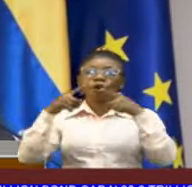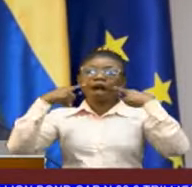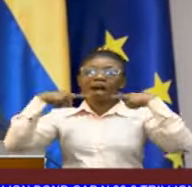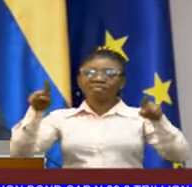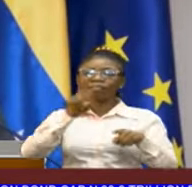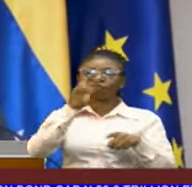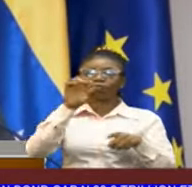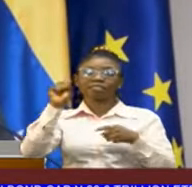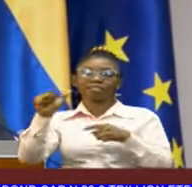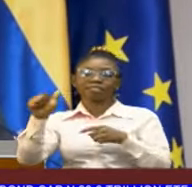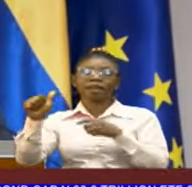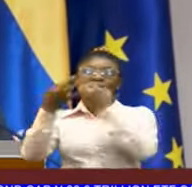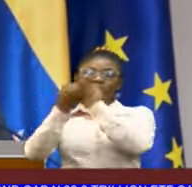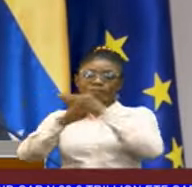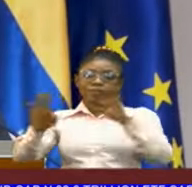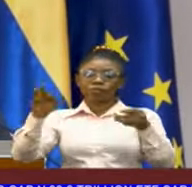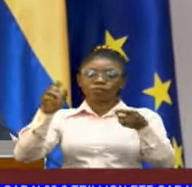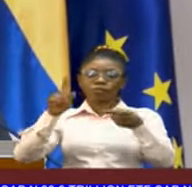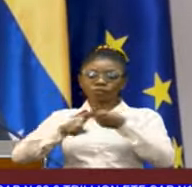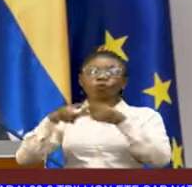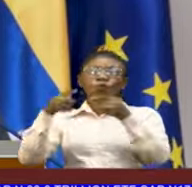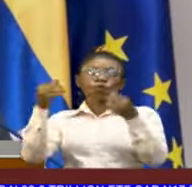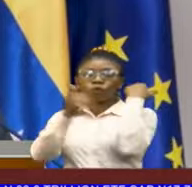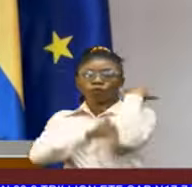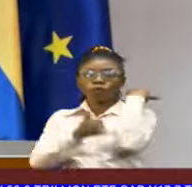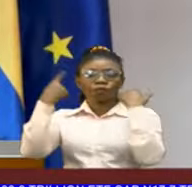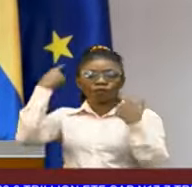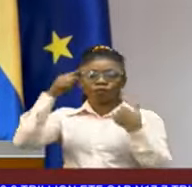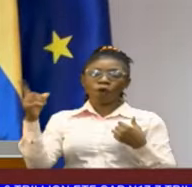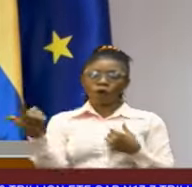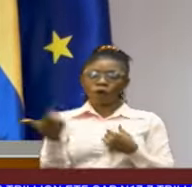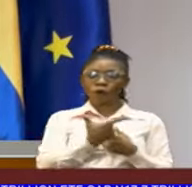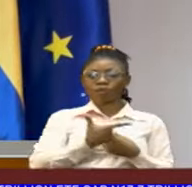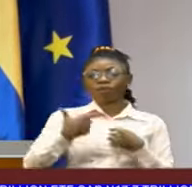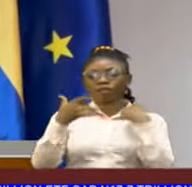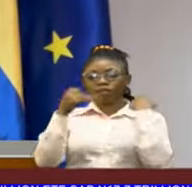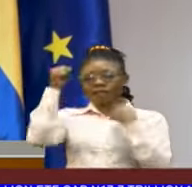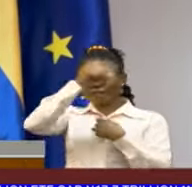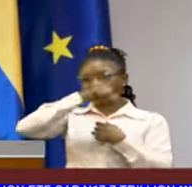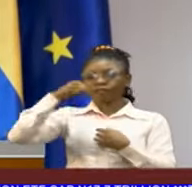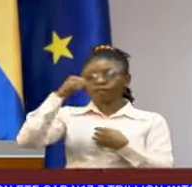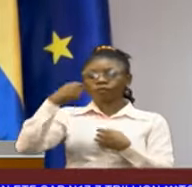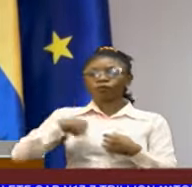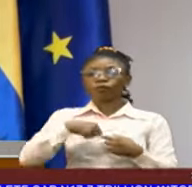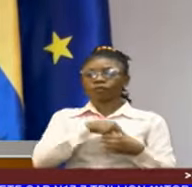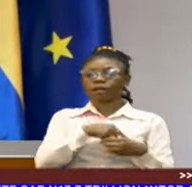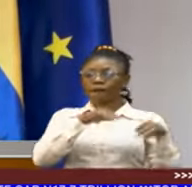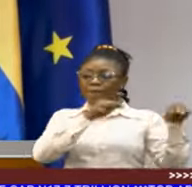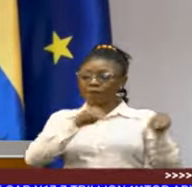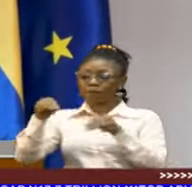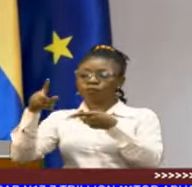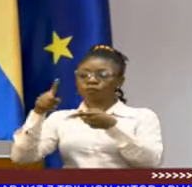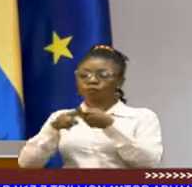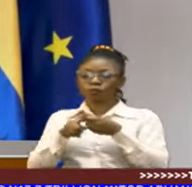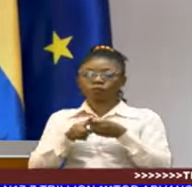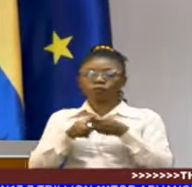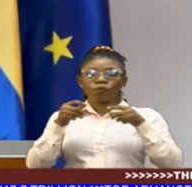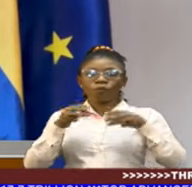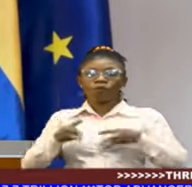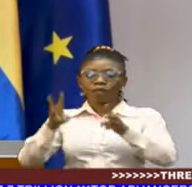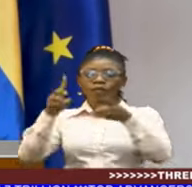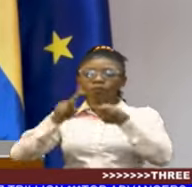requirements into its country for all Africans. We are now moving in the direction of